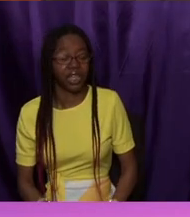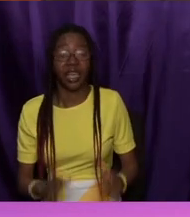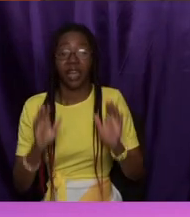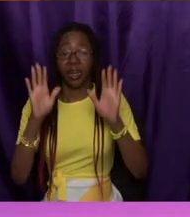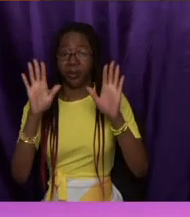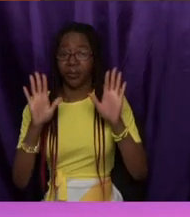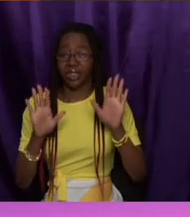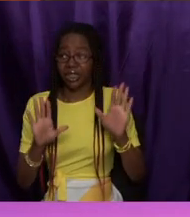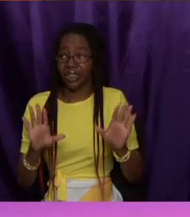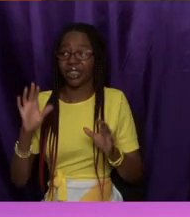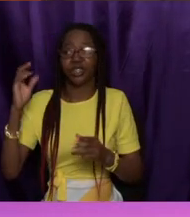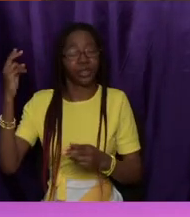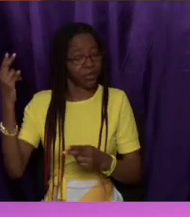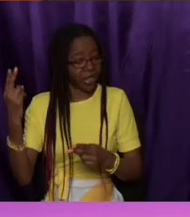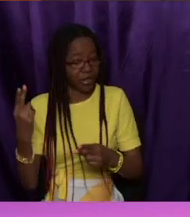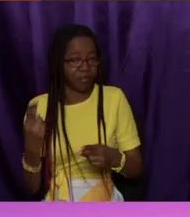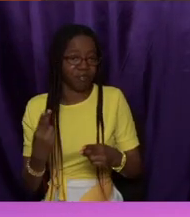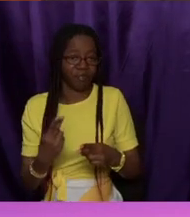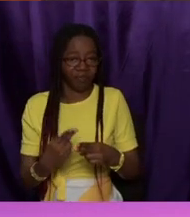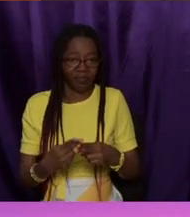Excellent is your name